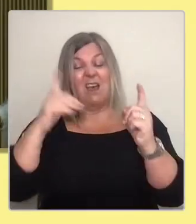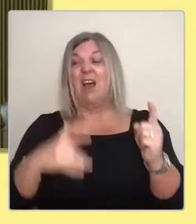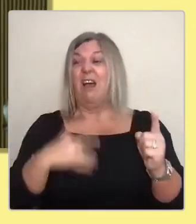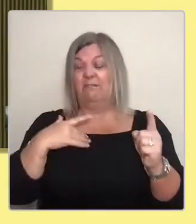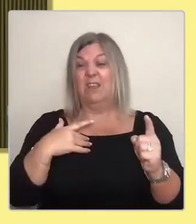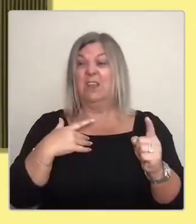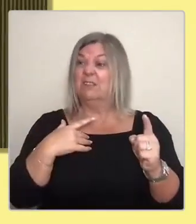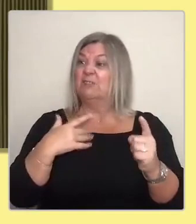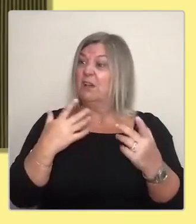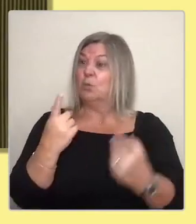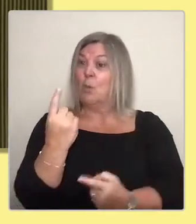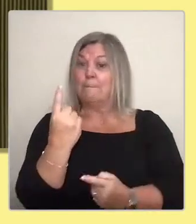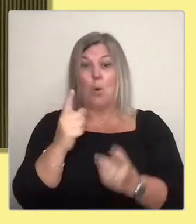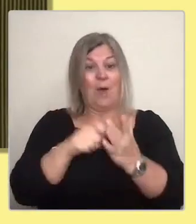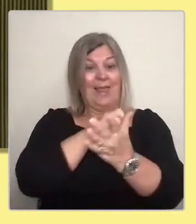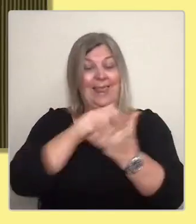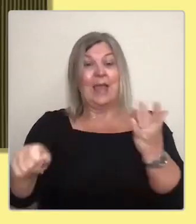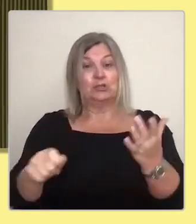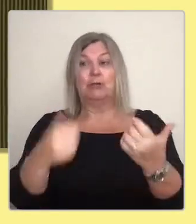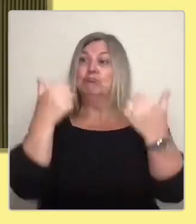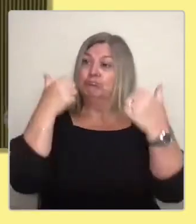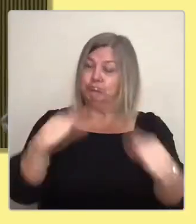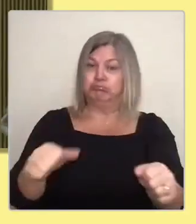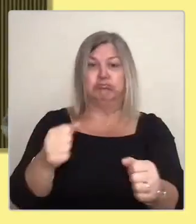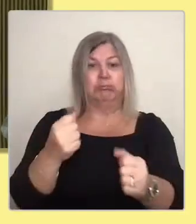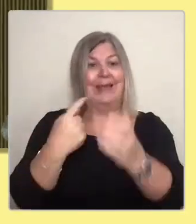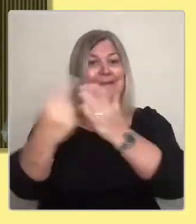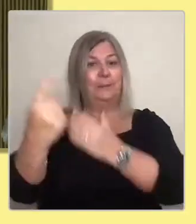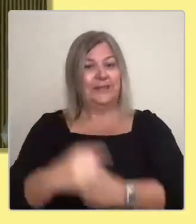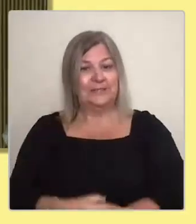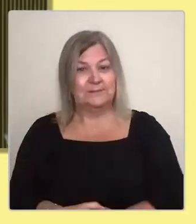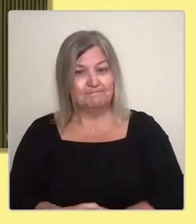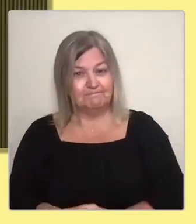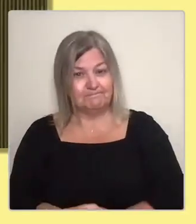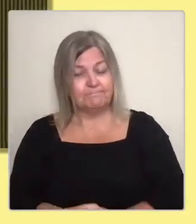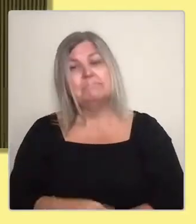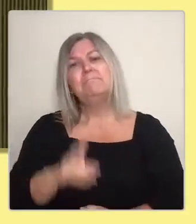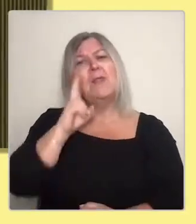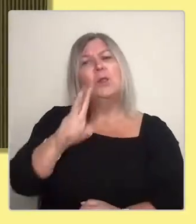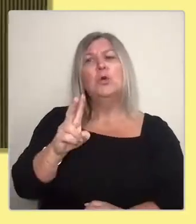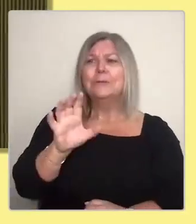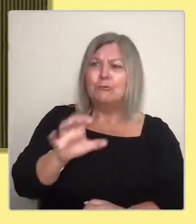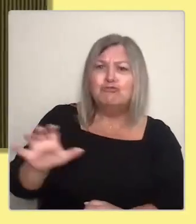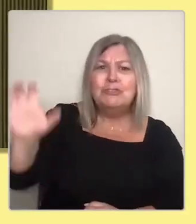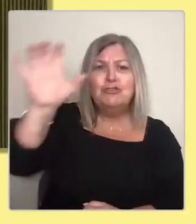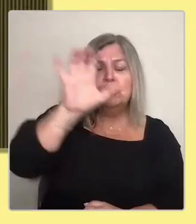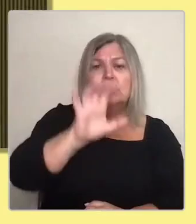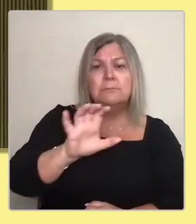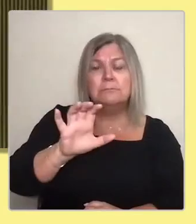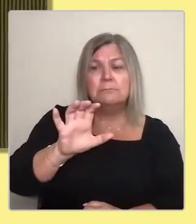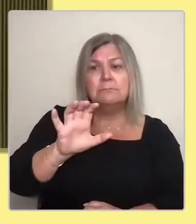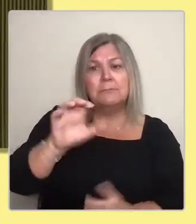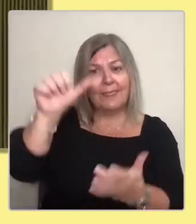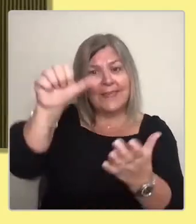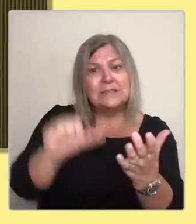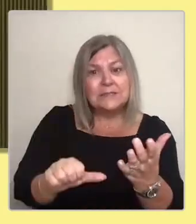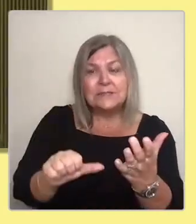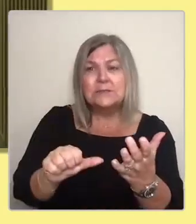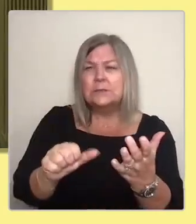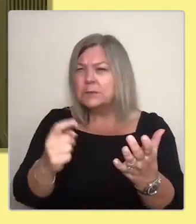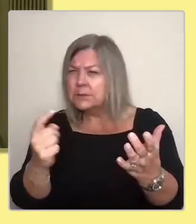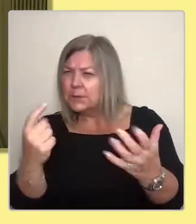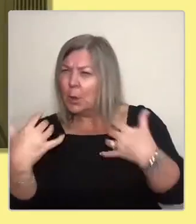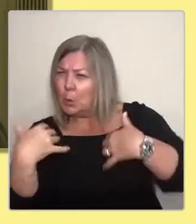independent. I looked at the figures the other day, and the regional list for the last election was over 50% when all the independence parties